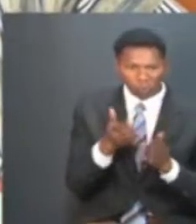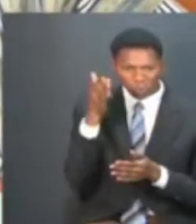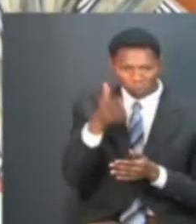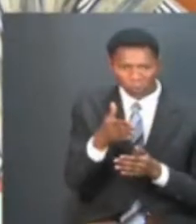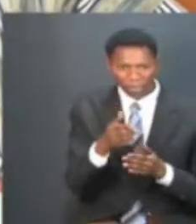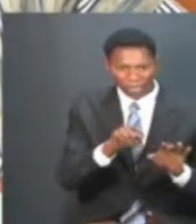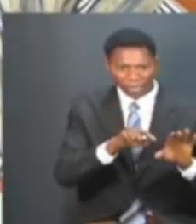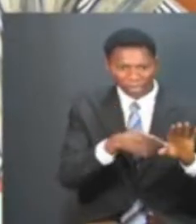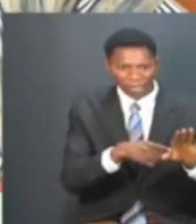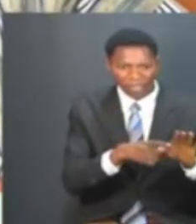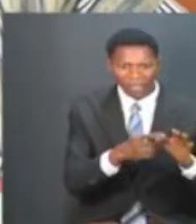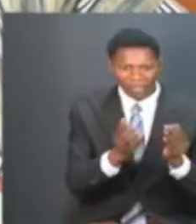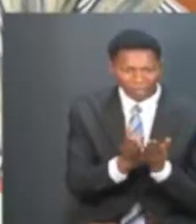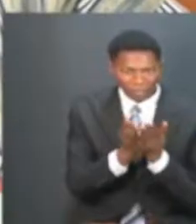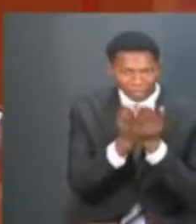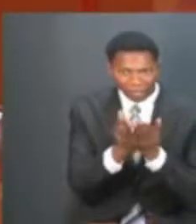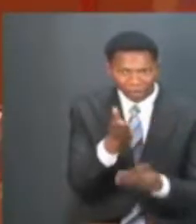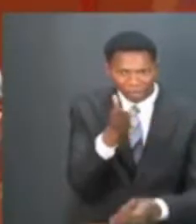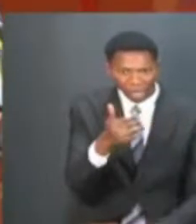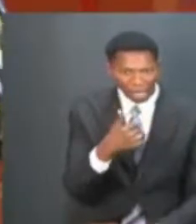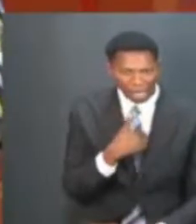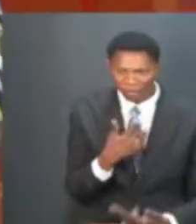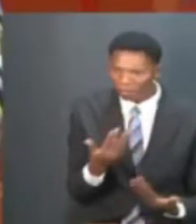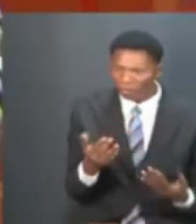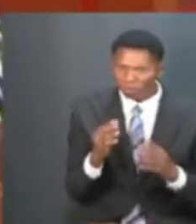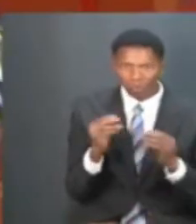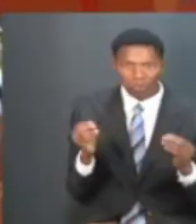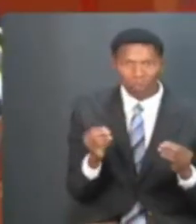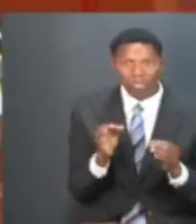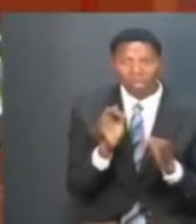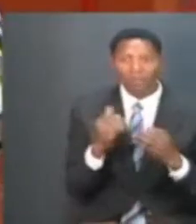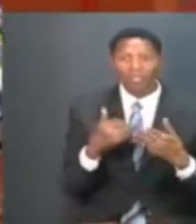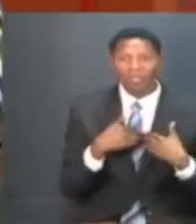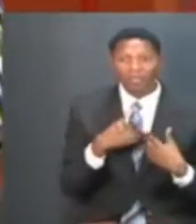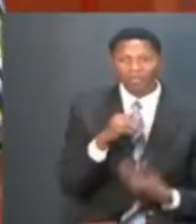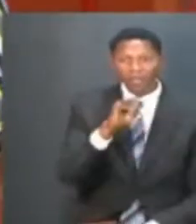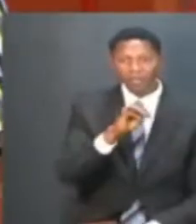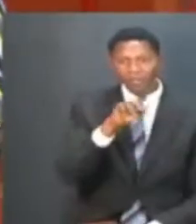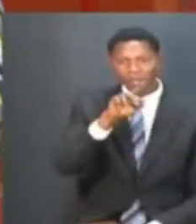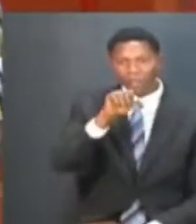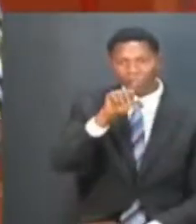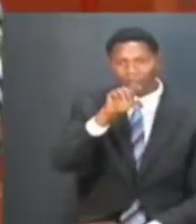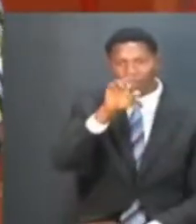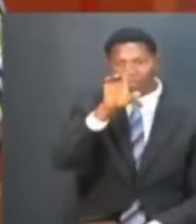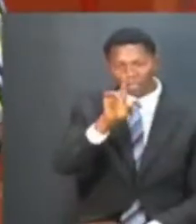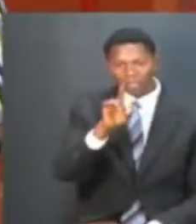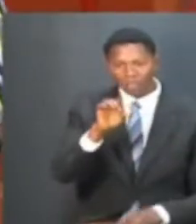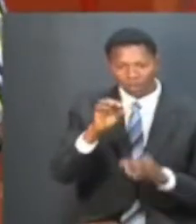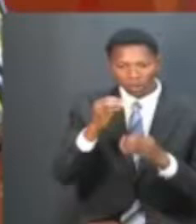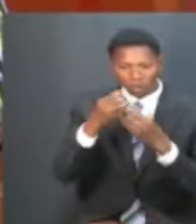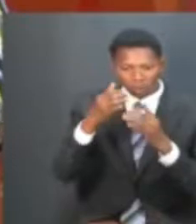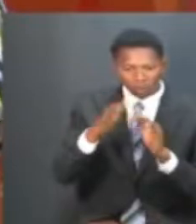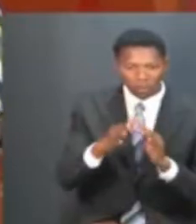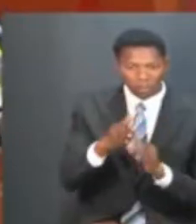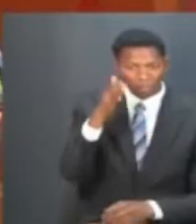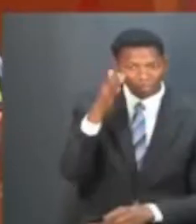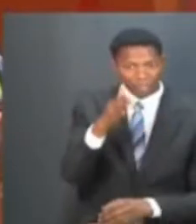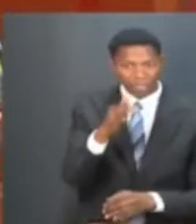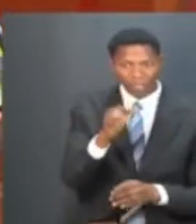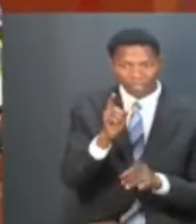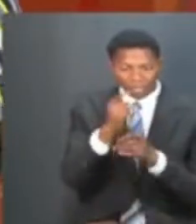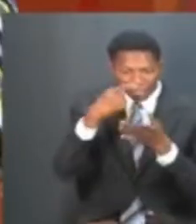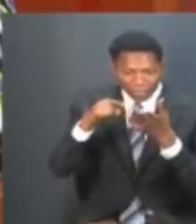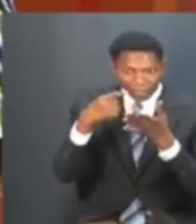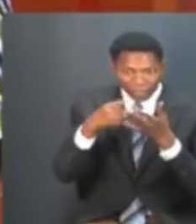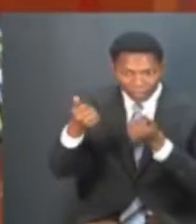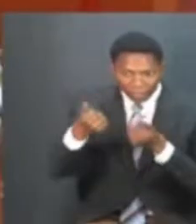no. If we have MTTD officers on our roads that deals with road transport, should it not be the